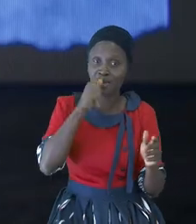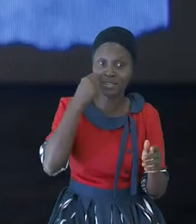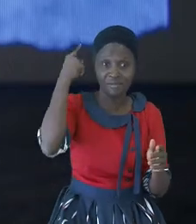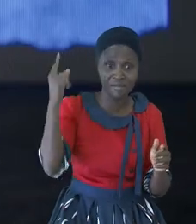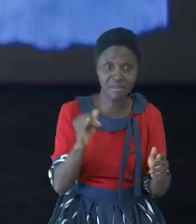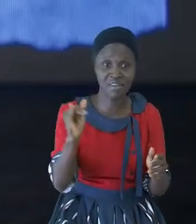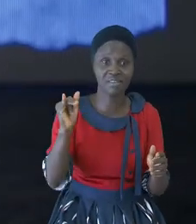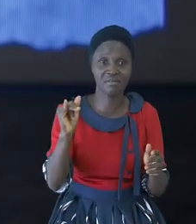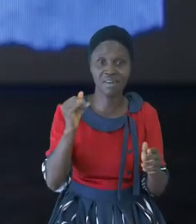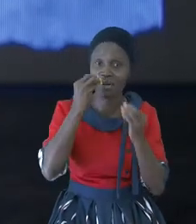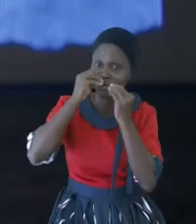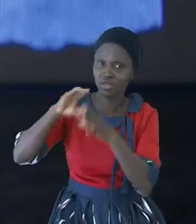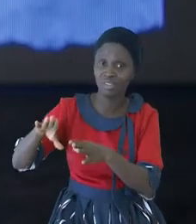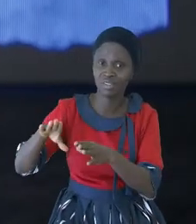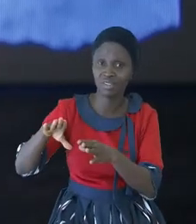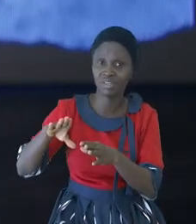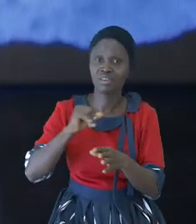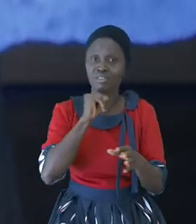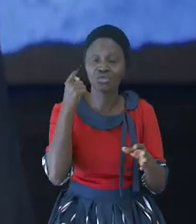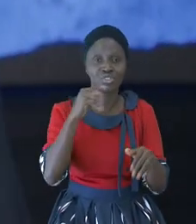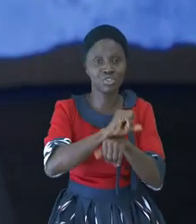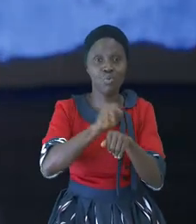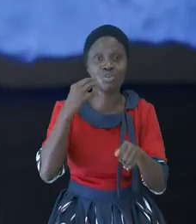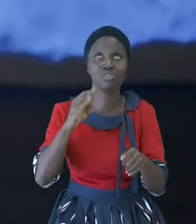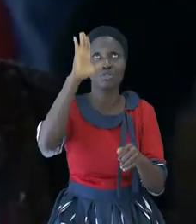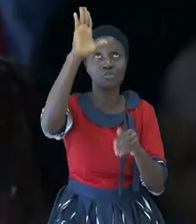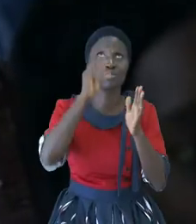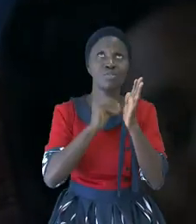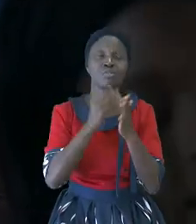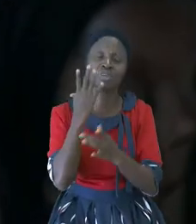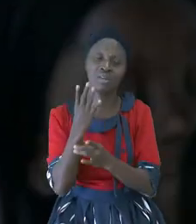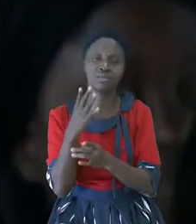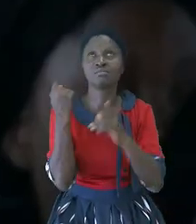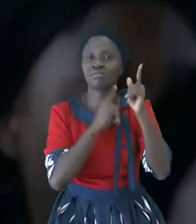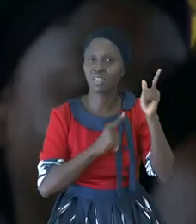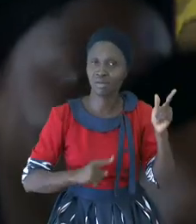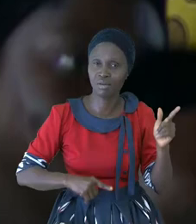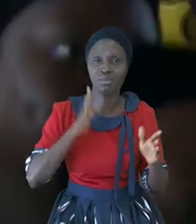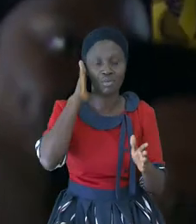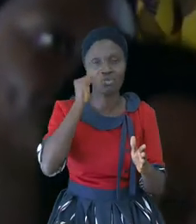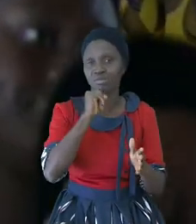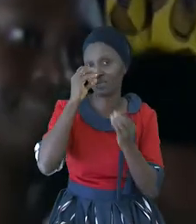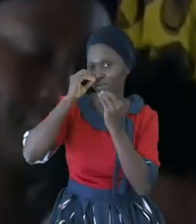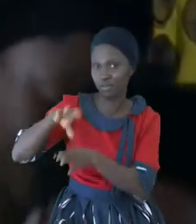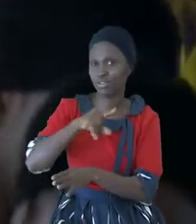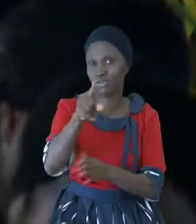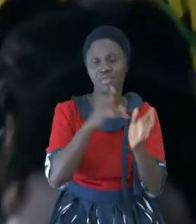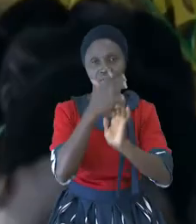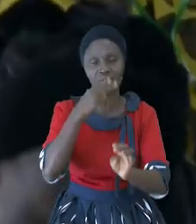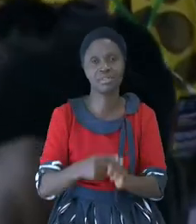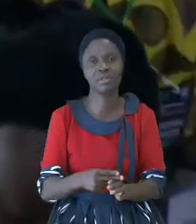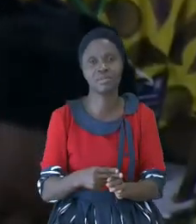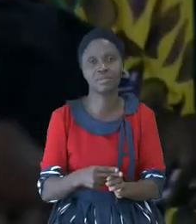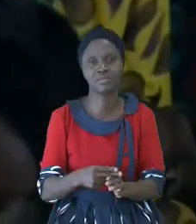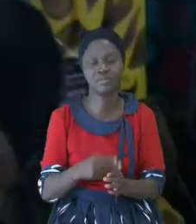thine own hand. The Lord will not forsake you. Matthew chapter 11, I'm reading from